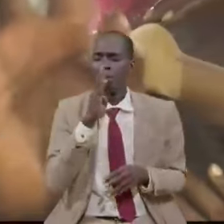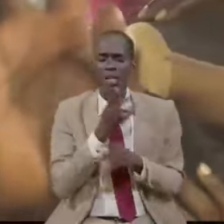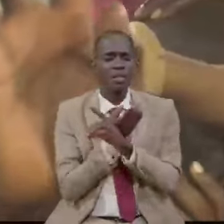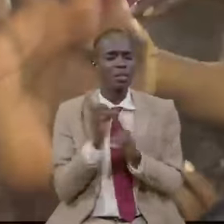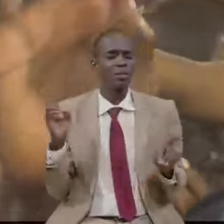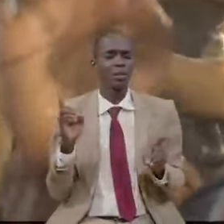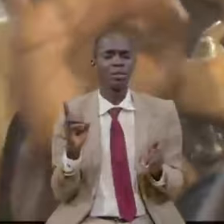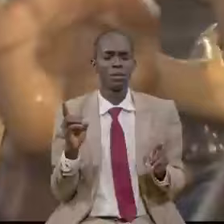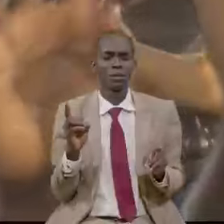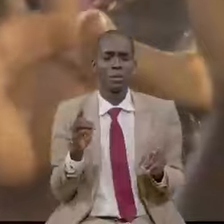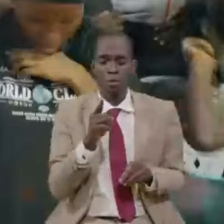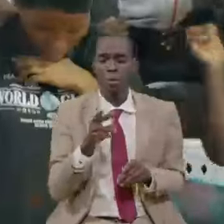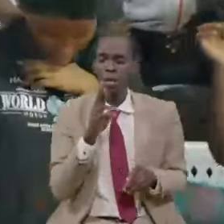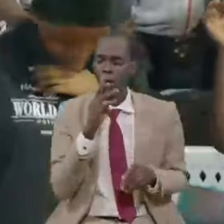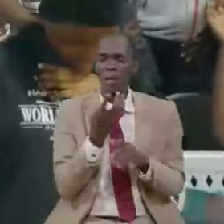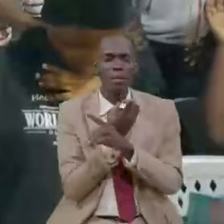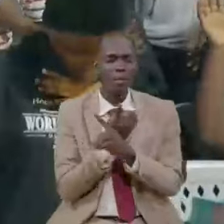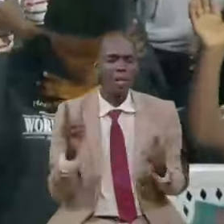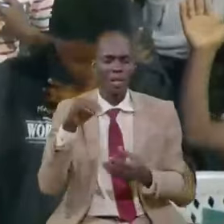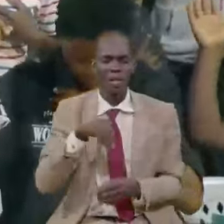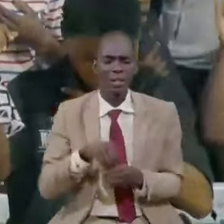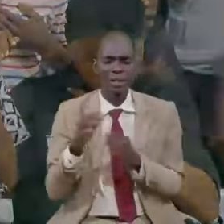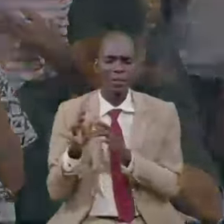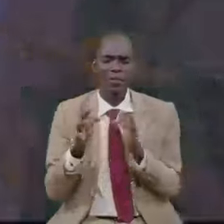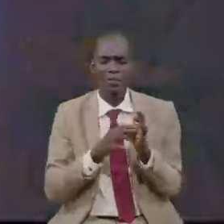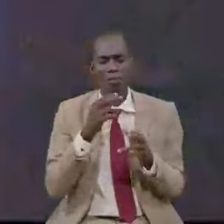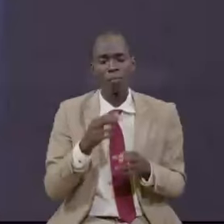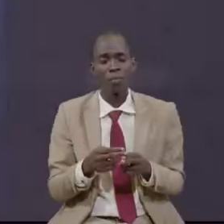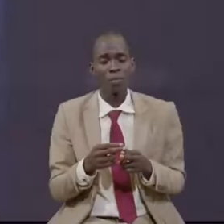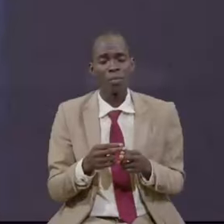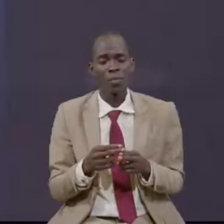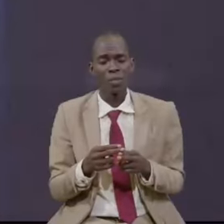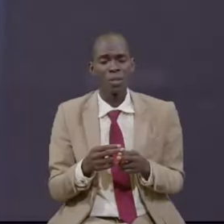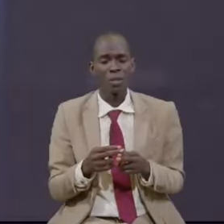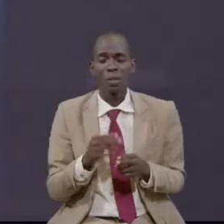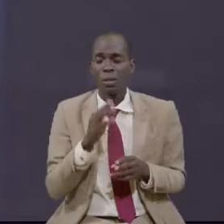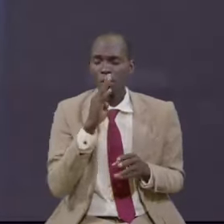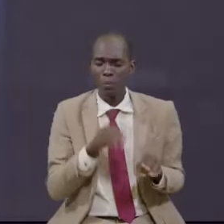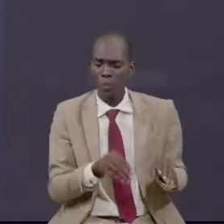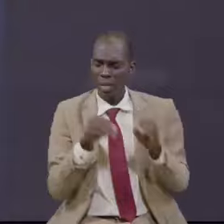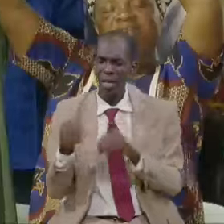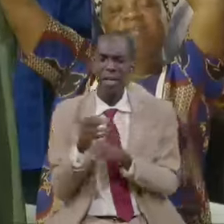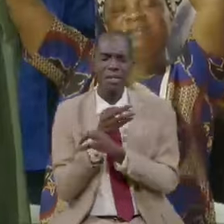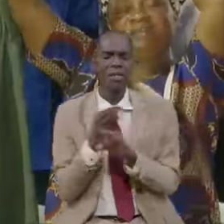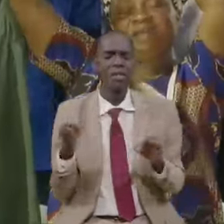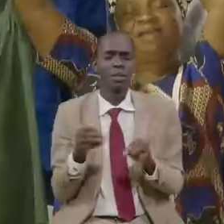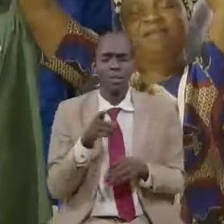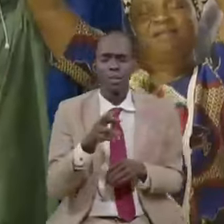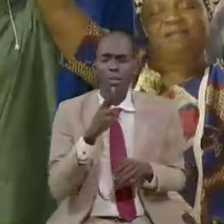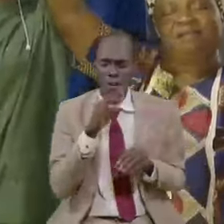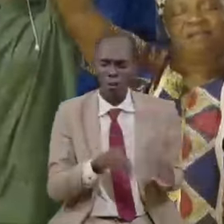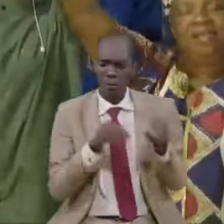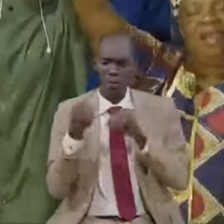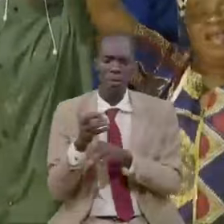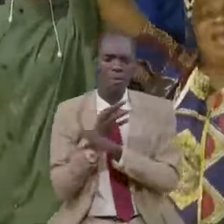are delivered. Be set free. You are set free in